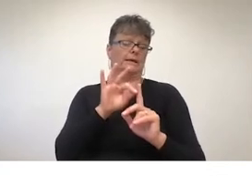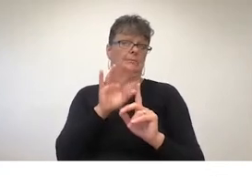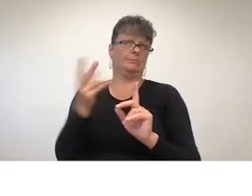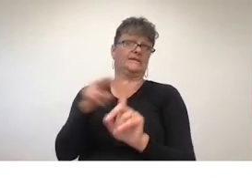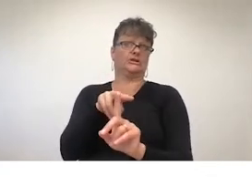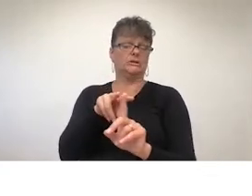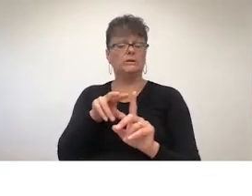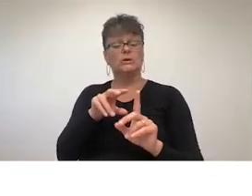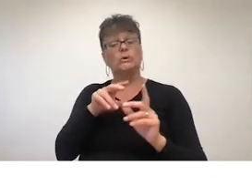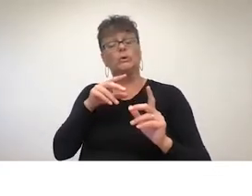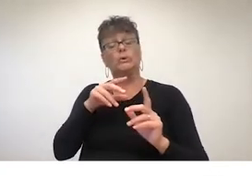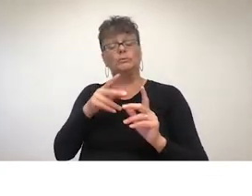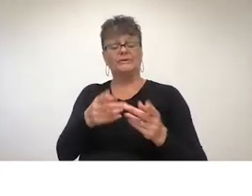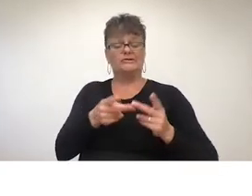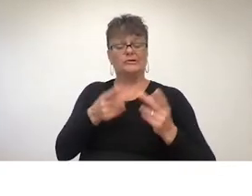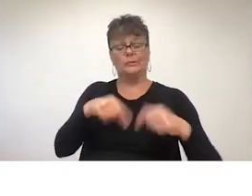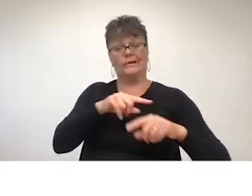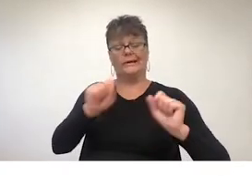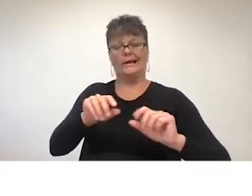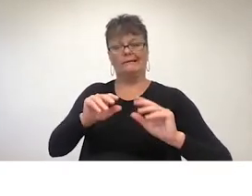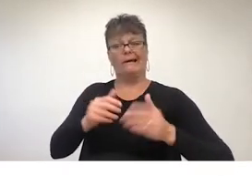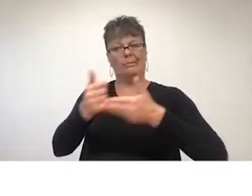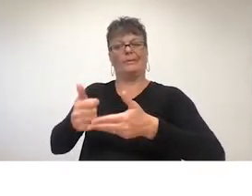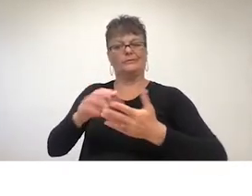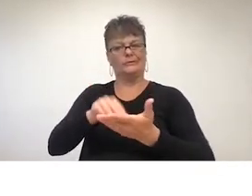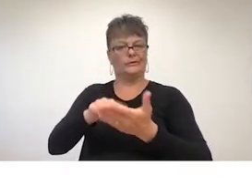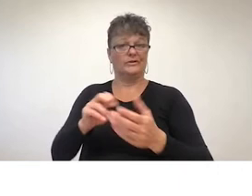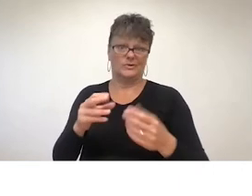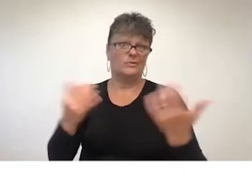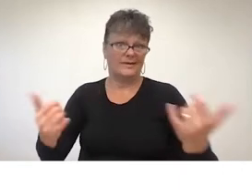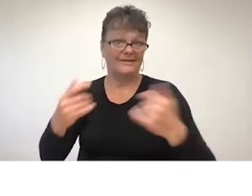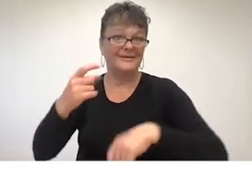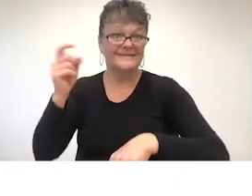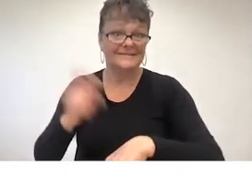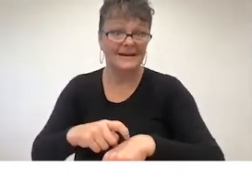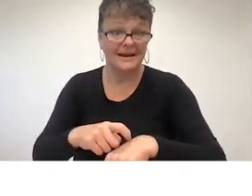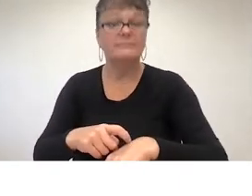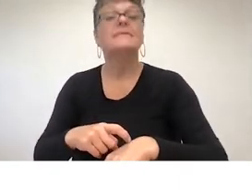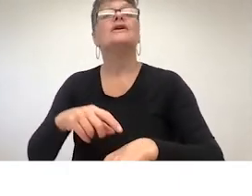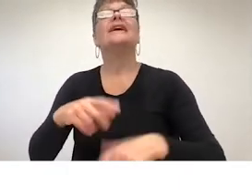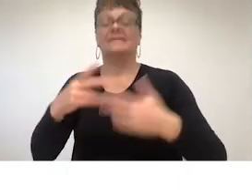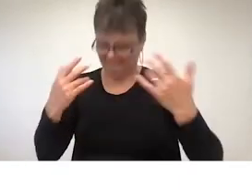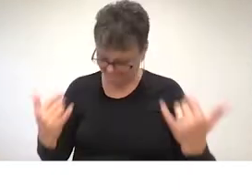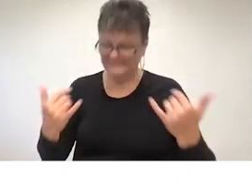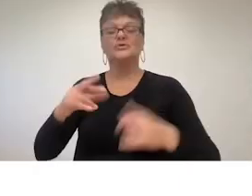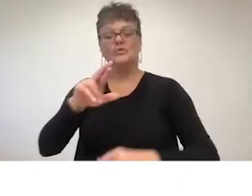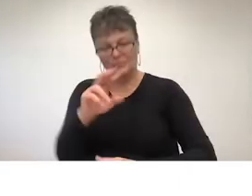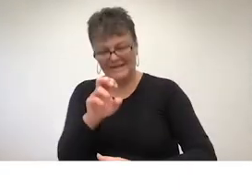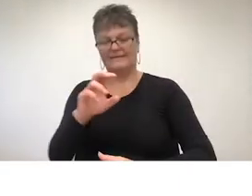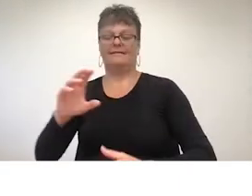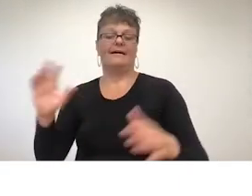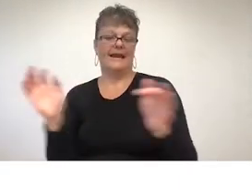today's event, because it is time to reconnect. And given what we have all been through, I believe